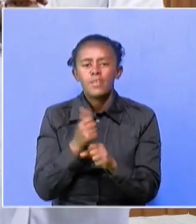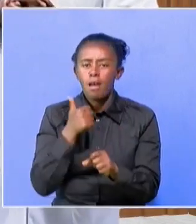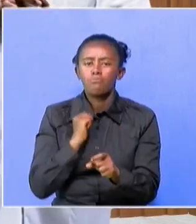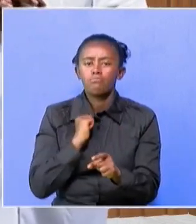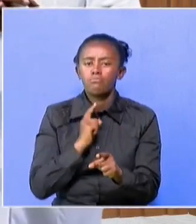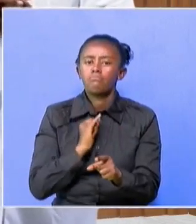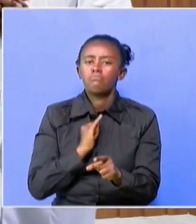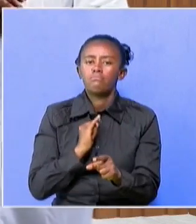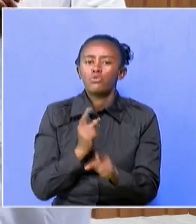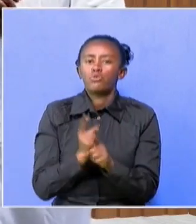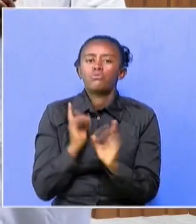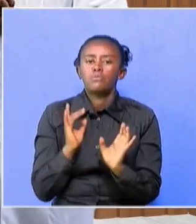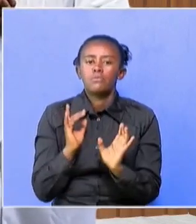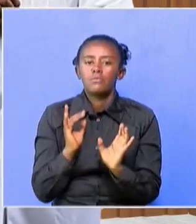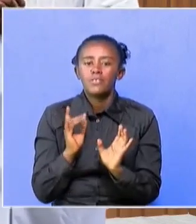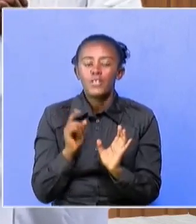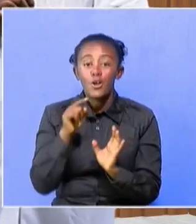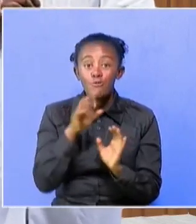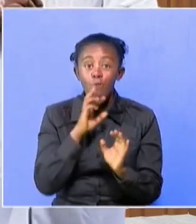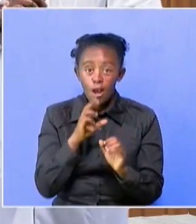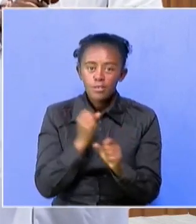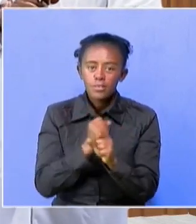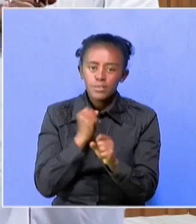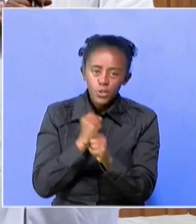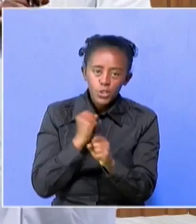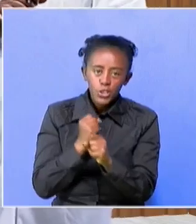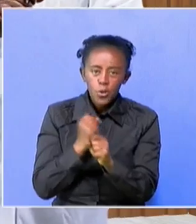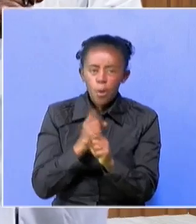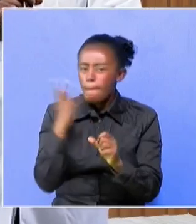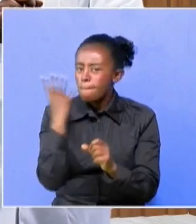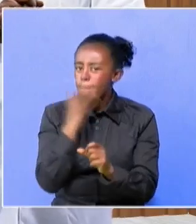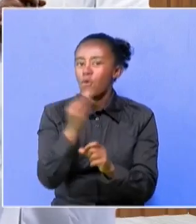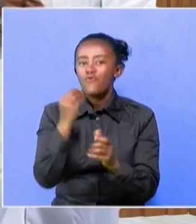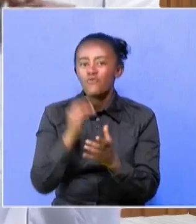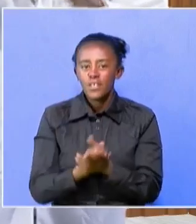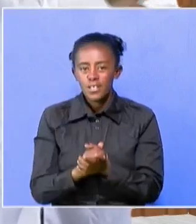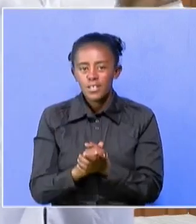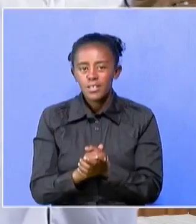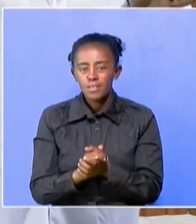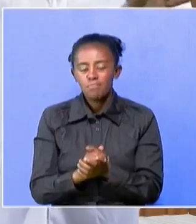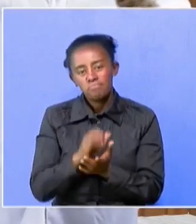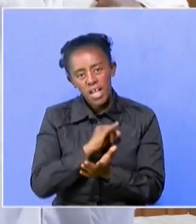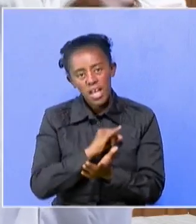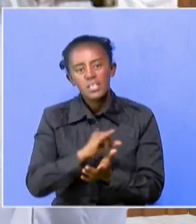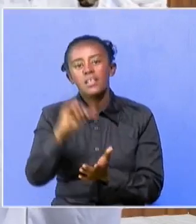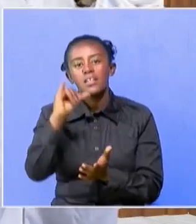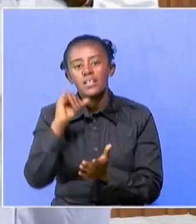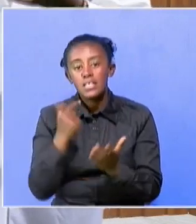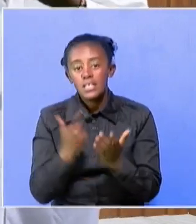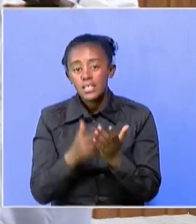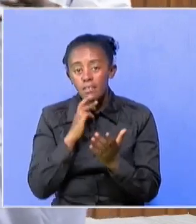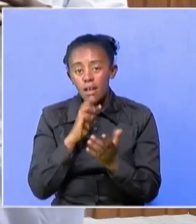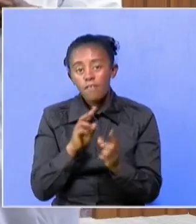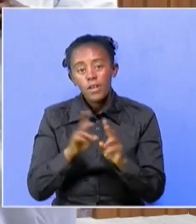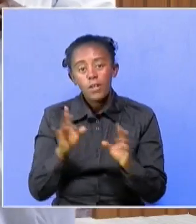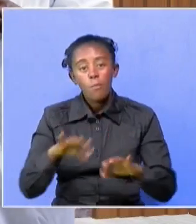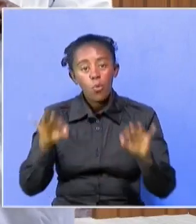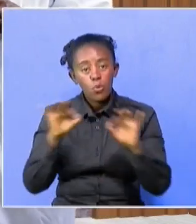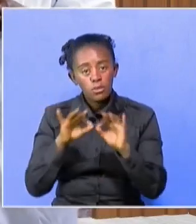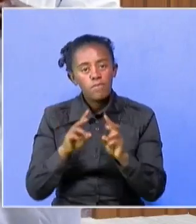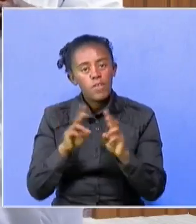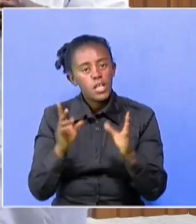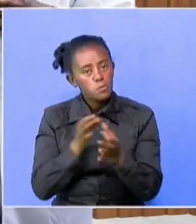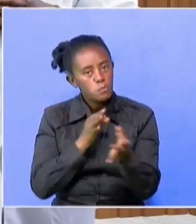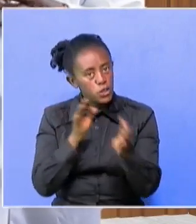sure you are doing this work beautifully, etc. These are very important